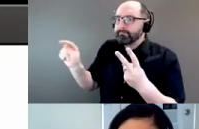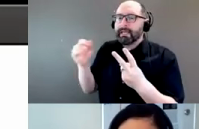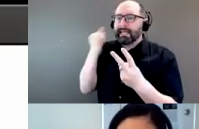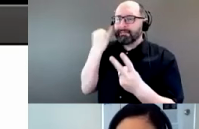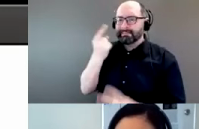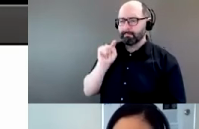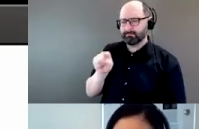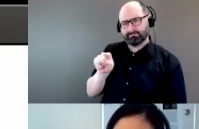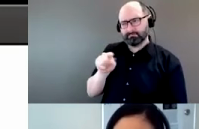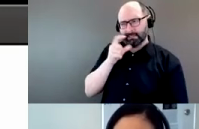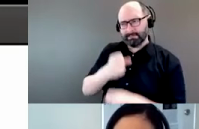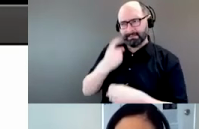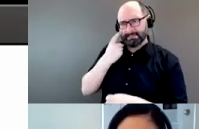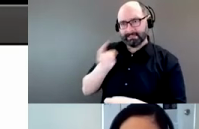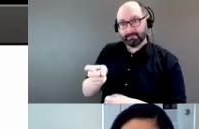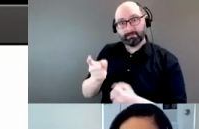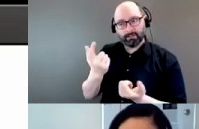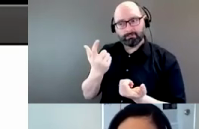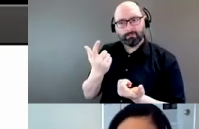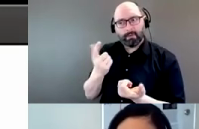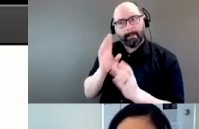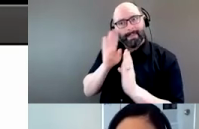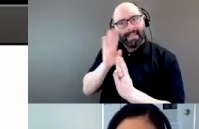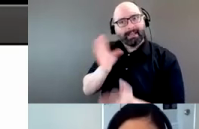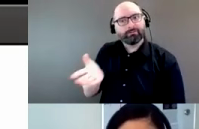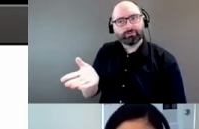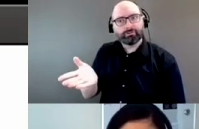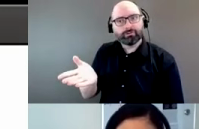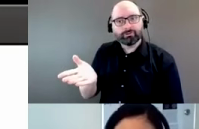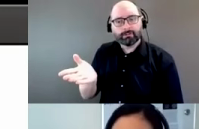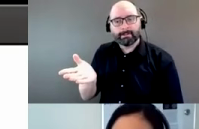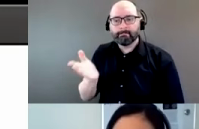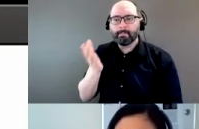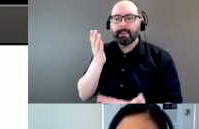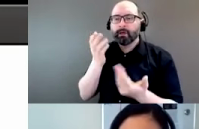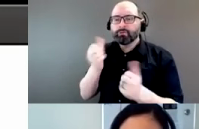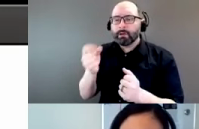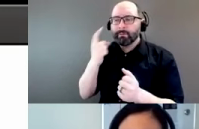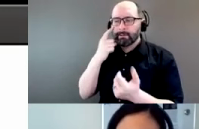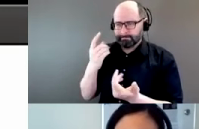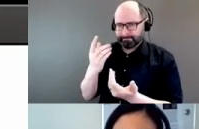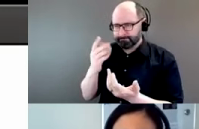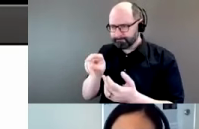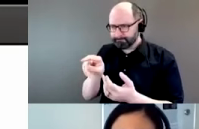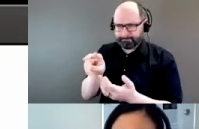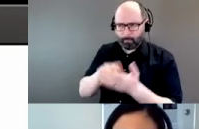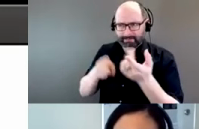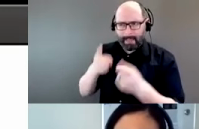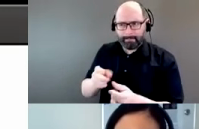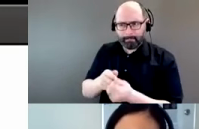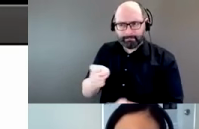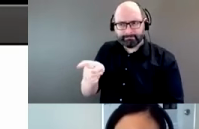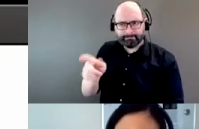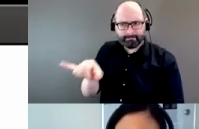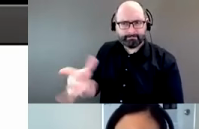to you and seems like a little bit odd, you know, you can just pay attention, and you know, you can try to think what's happening there.